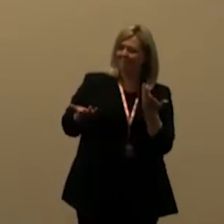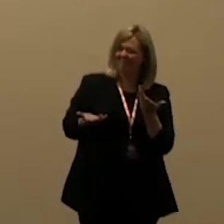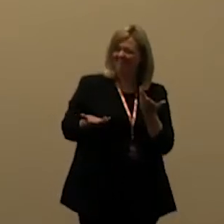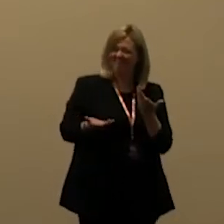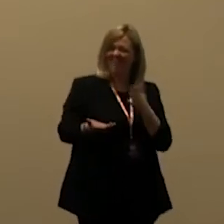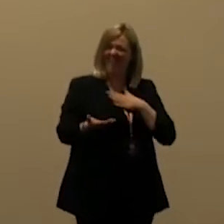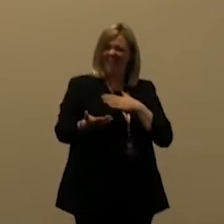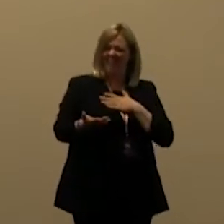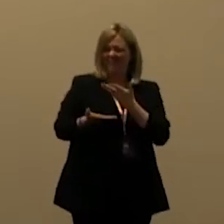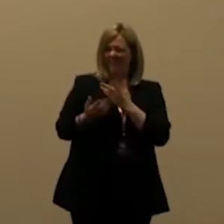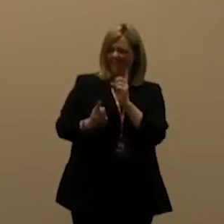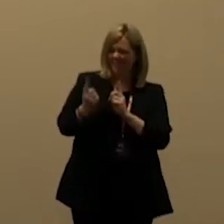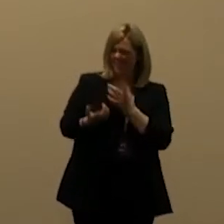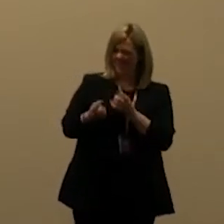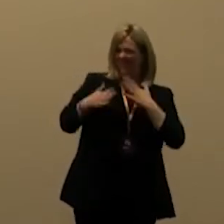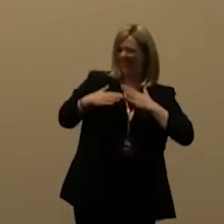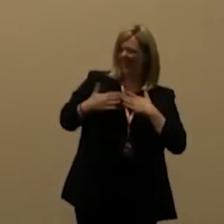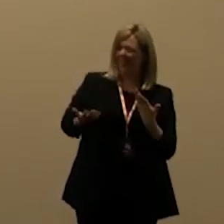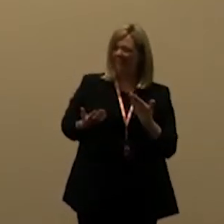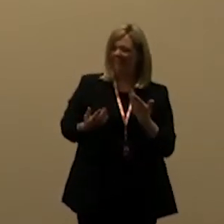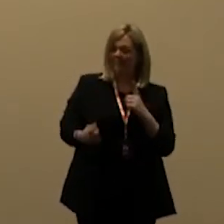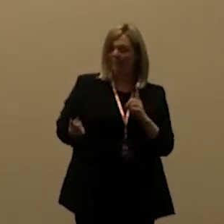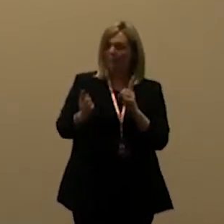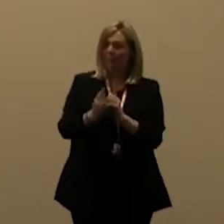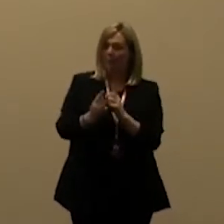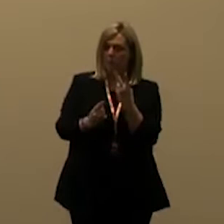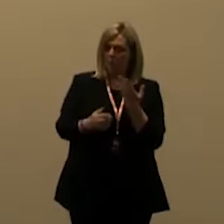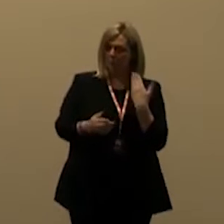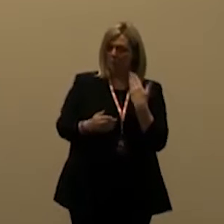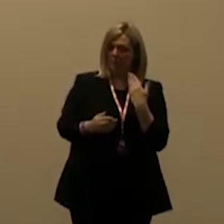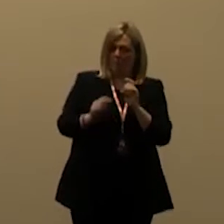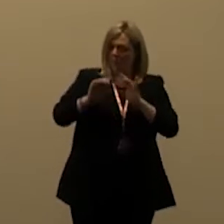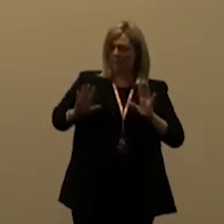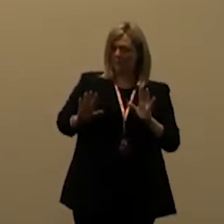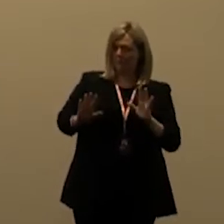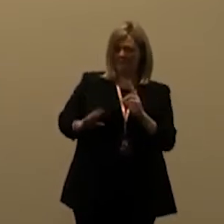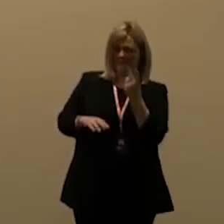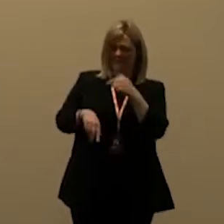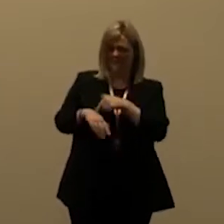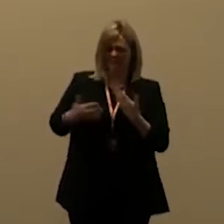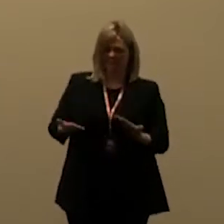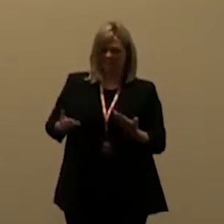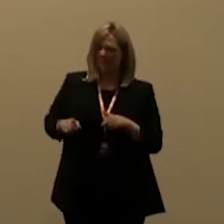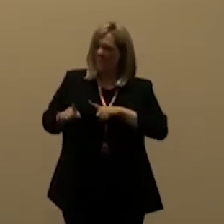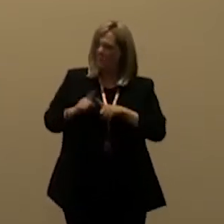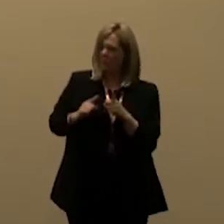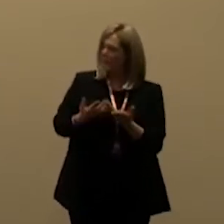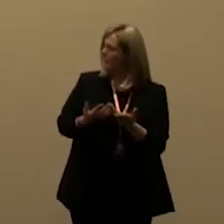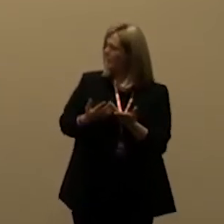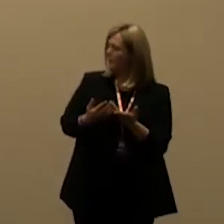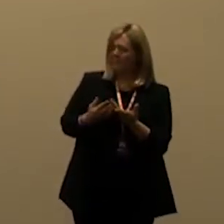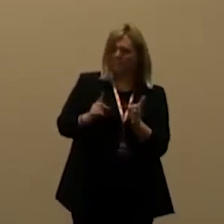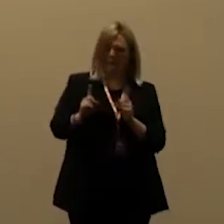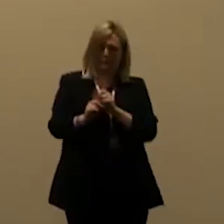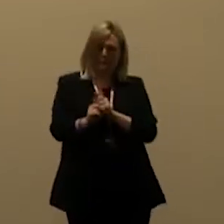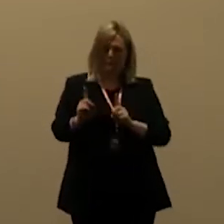We love talking to each other, and we've only met twice in person, with this being the second time. So we're still trying to work out how to walk